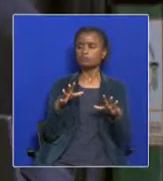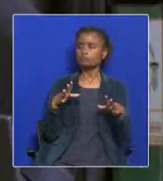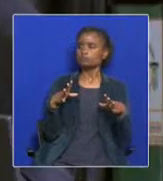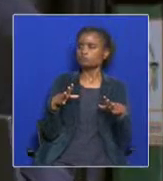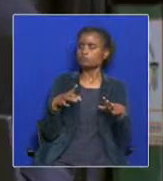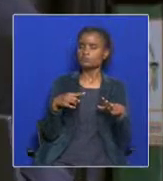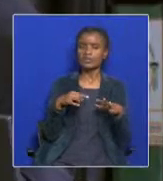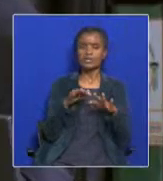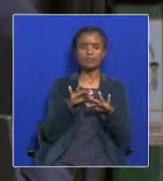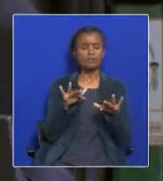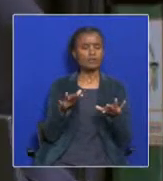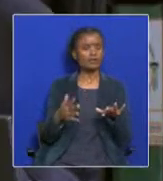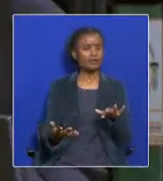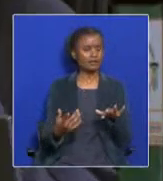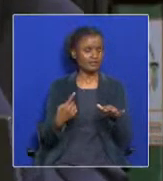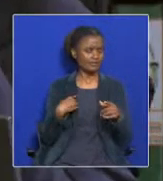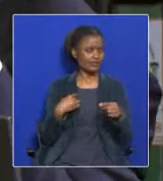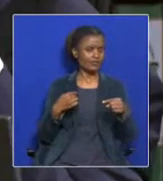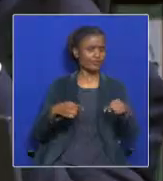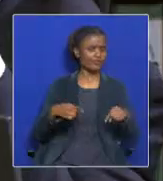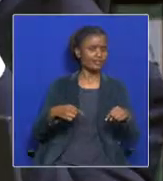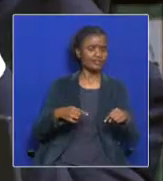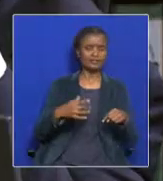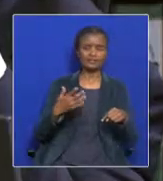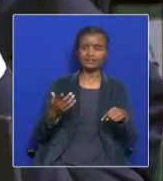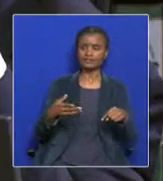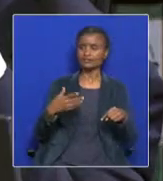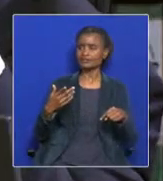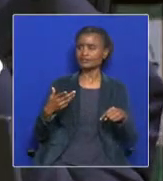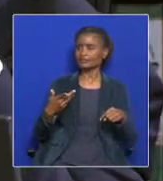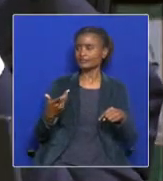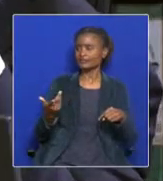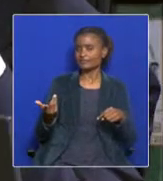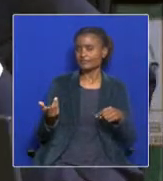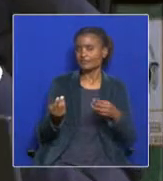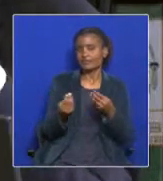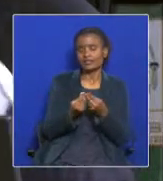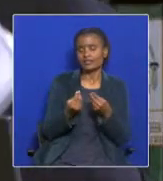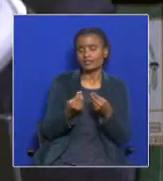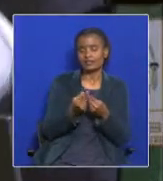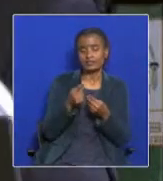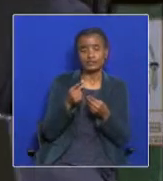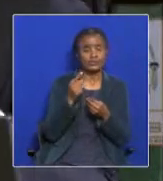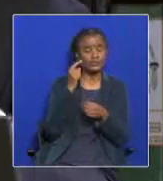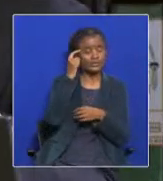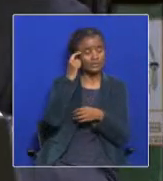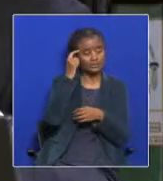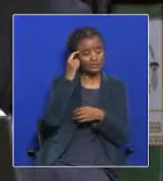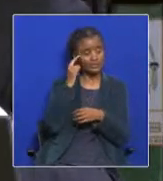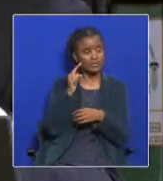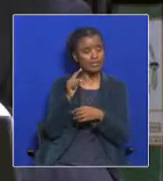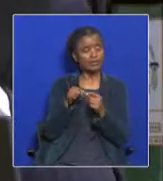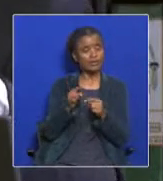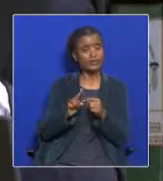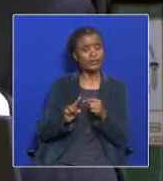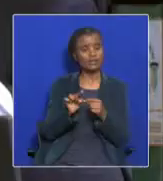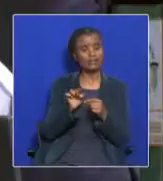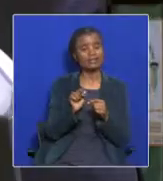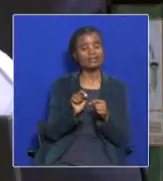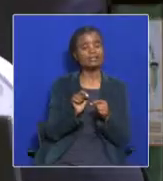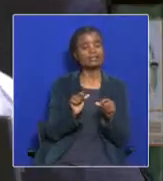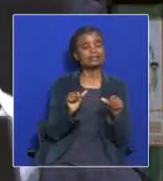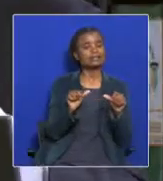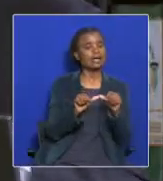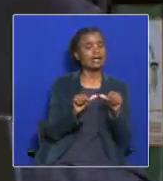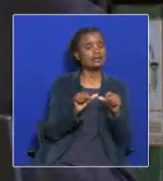and so on, and because part of your suspicion seems to be based on the quantity. Yes. So that must